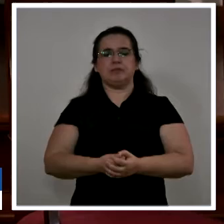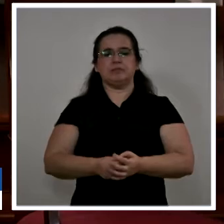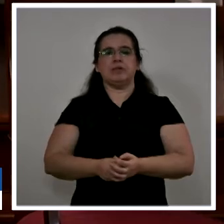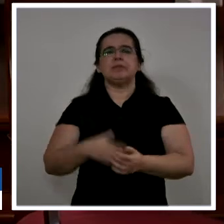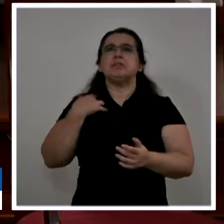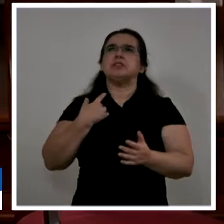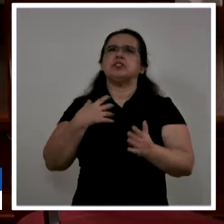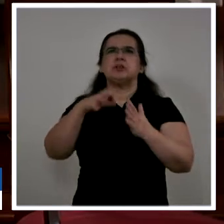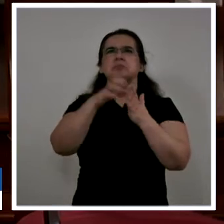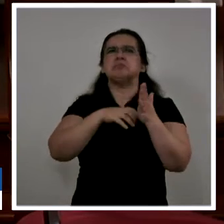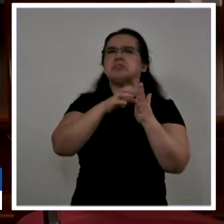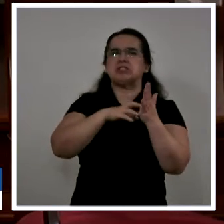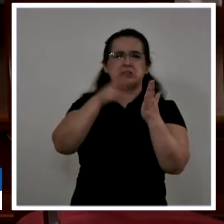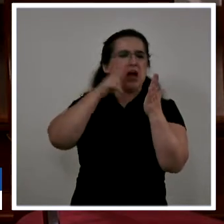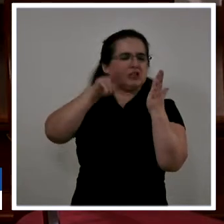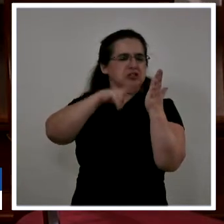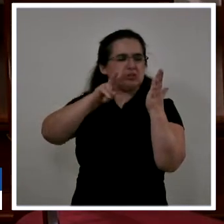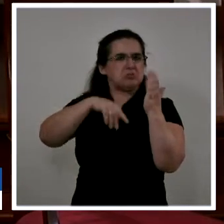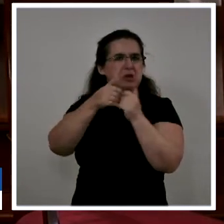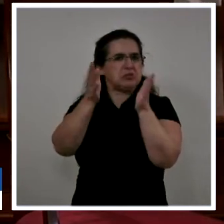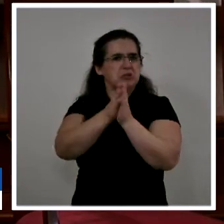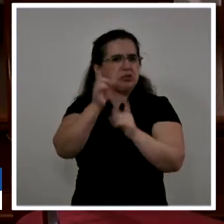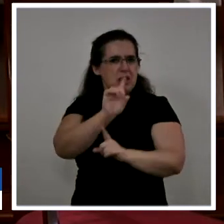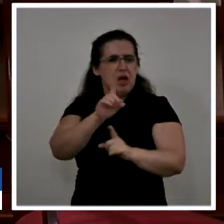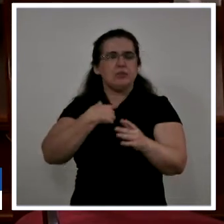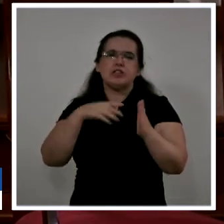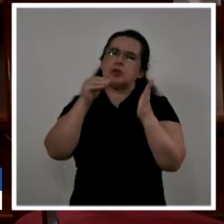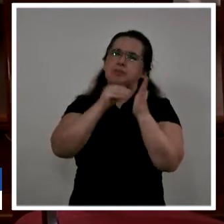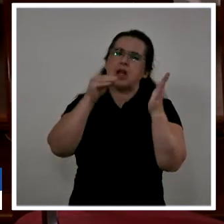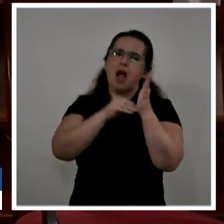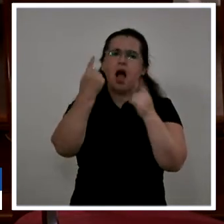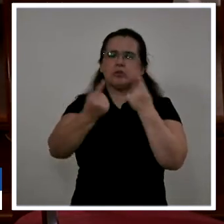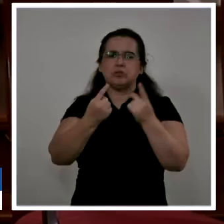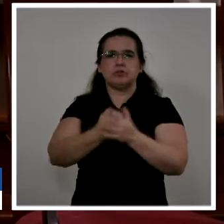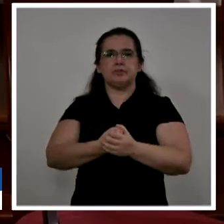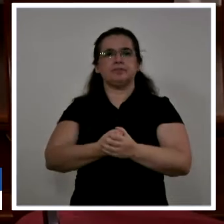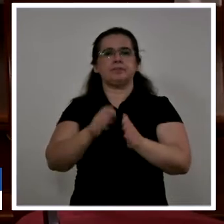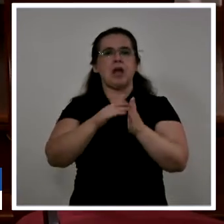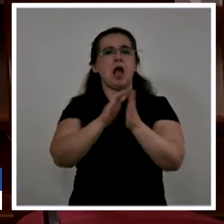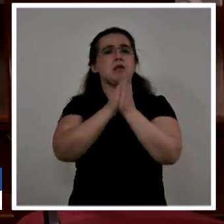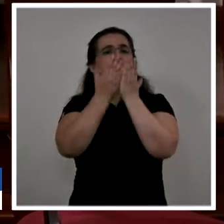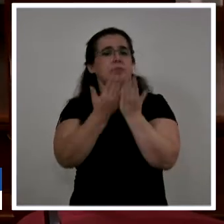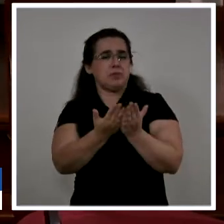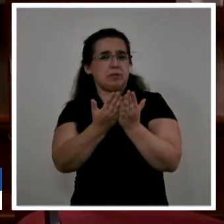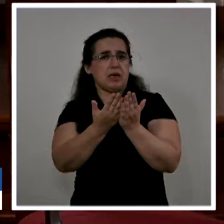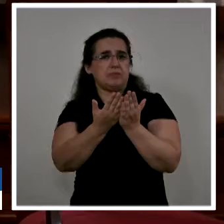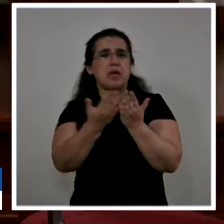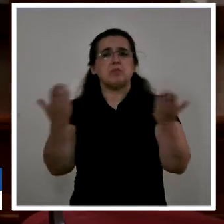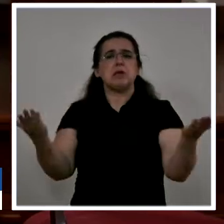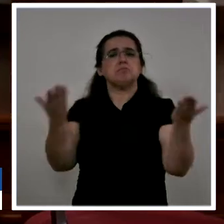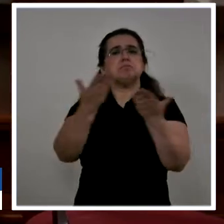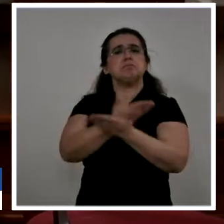E não vamos lê-los todos, mas eu queria só deixar claro o que a Bíblia diz sobre o assunto. The Bible outlines a relationship